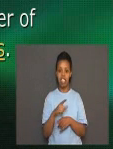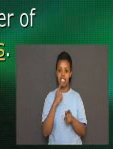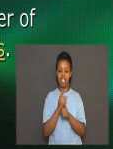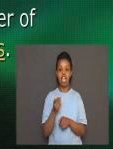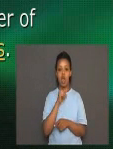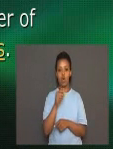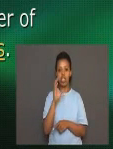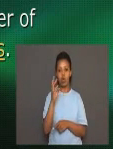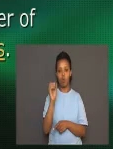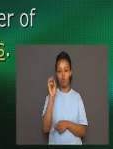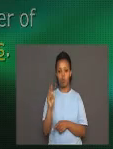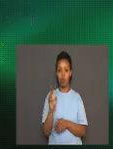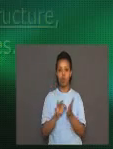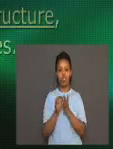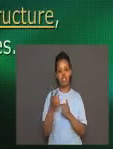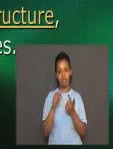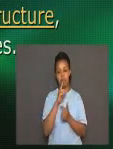of chromosomes.